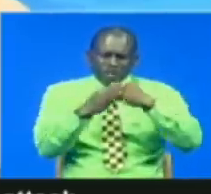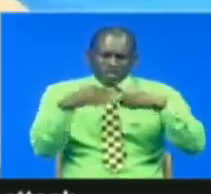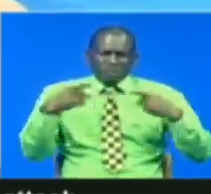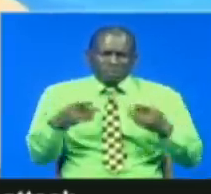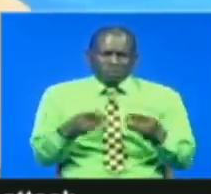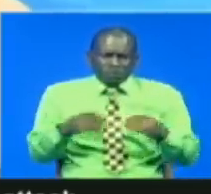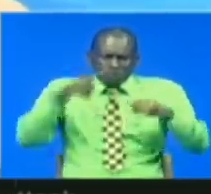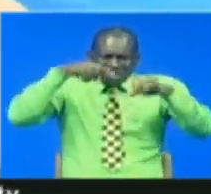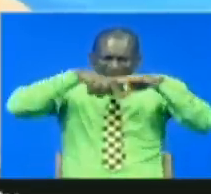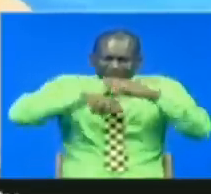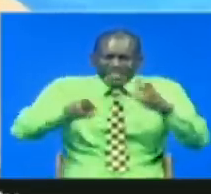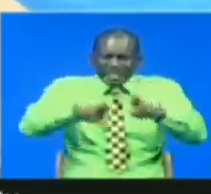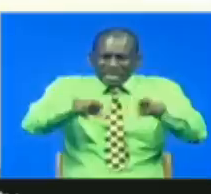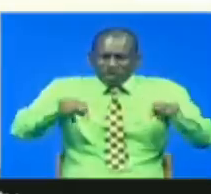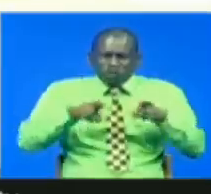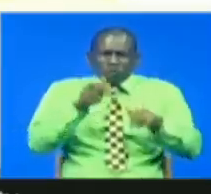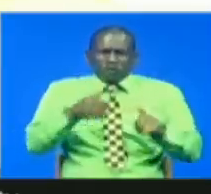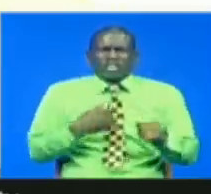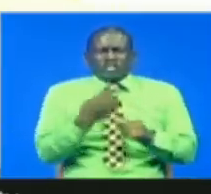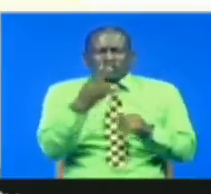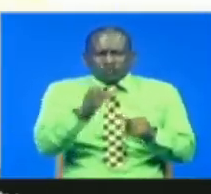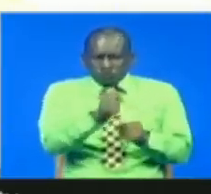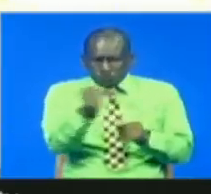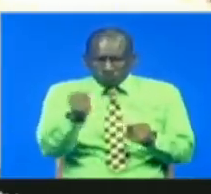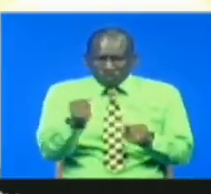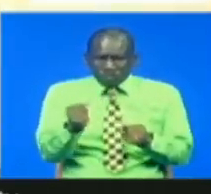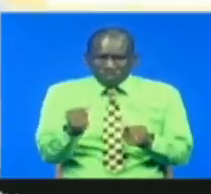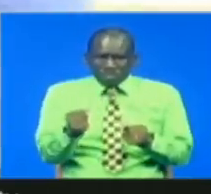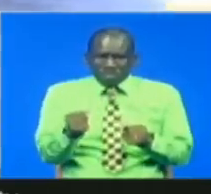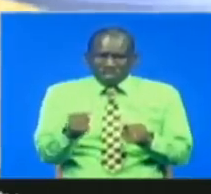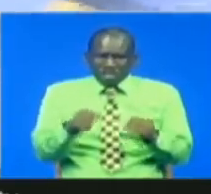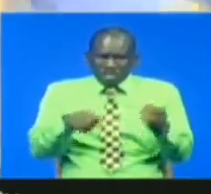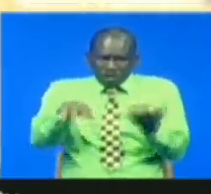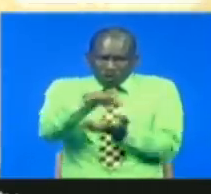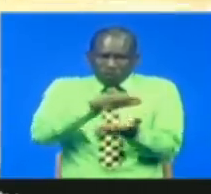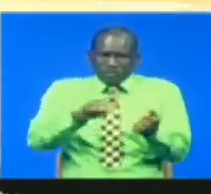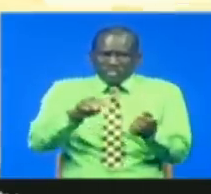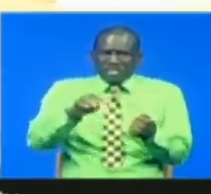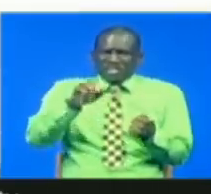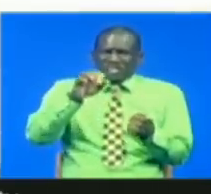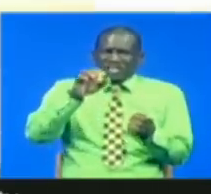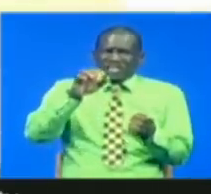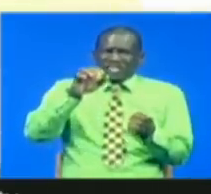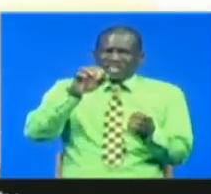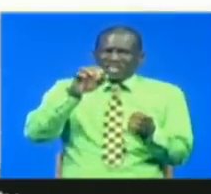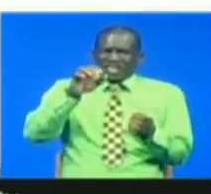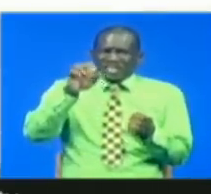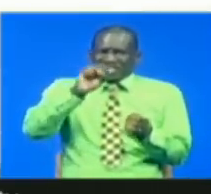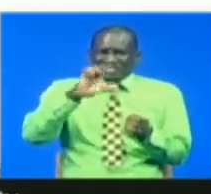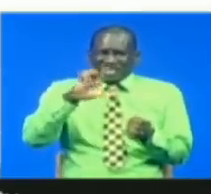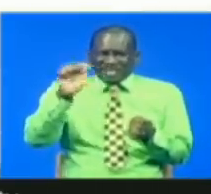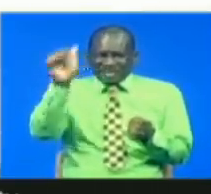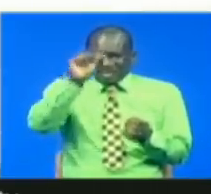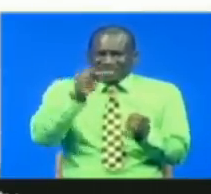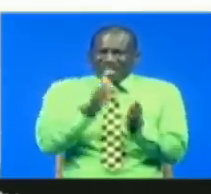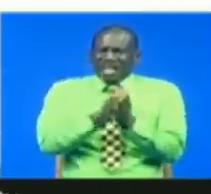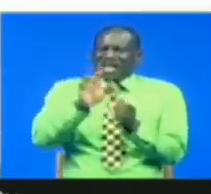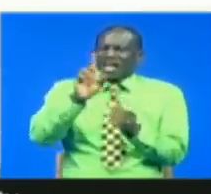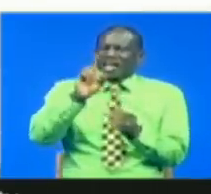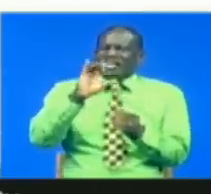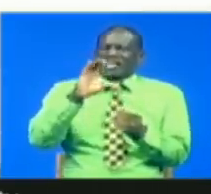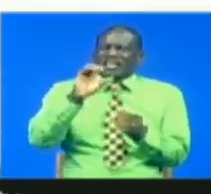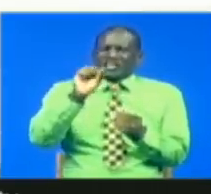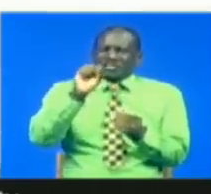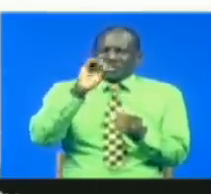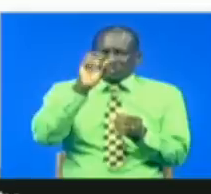into a room which had two doors. In the ensuing melee, Dixon and Silas were separated, each one seeking the safest place